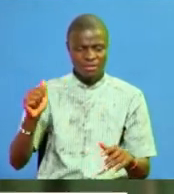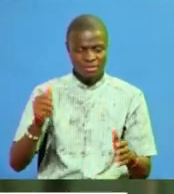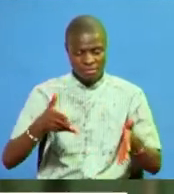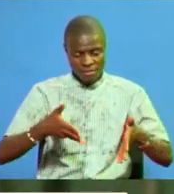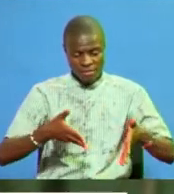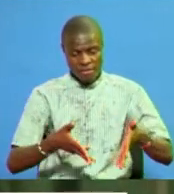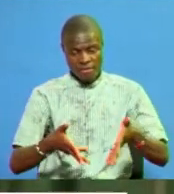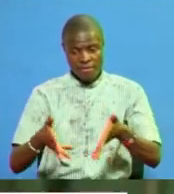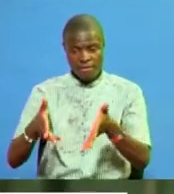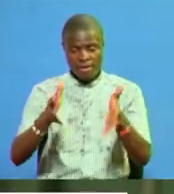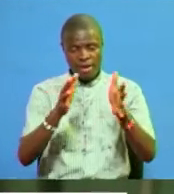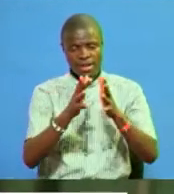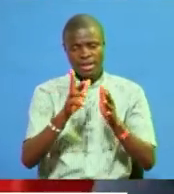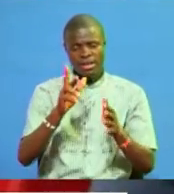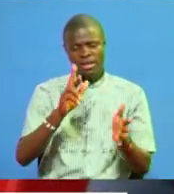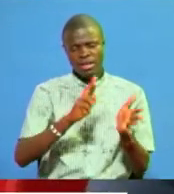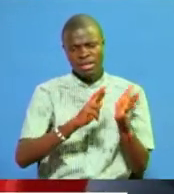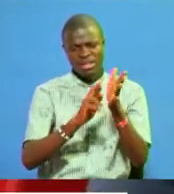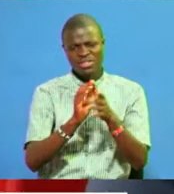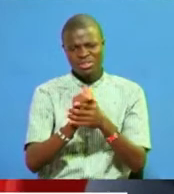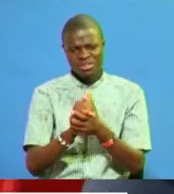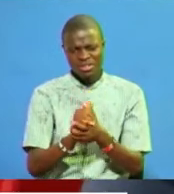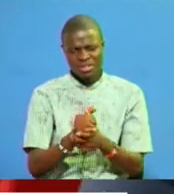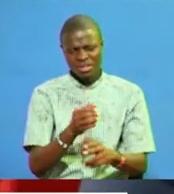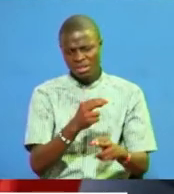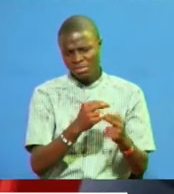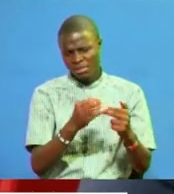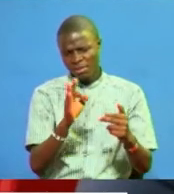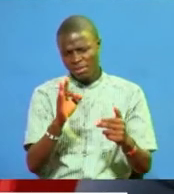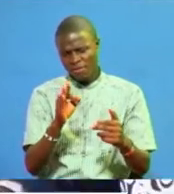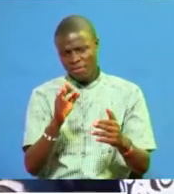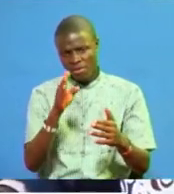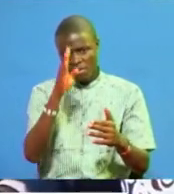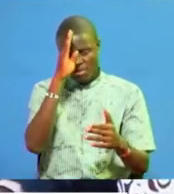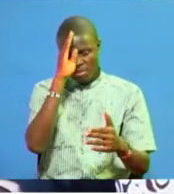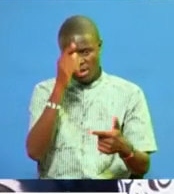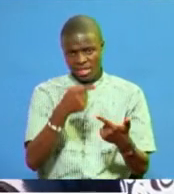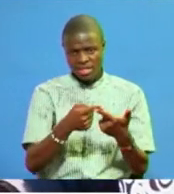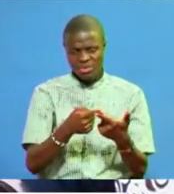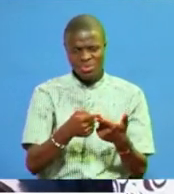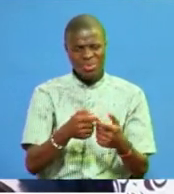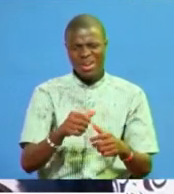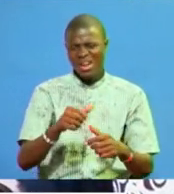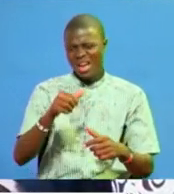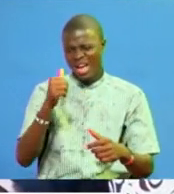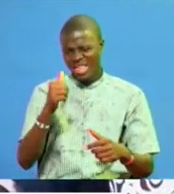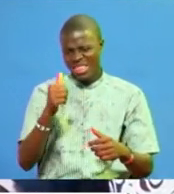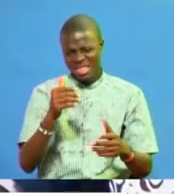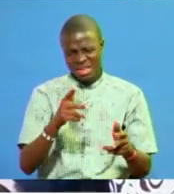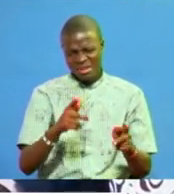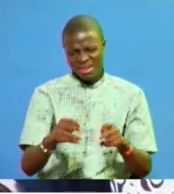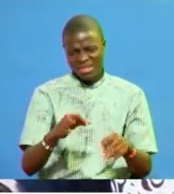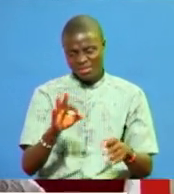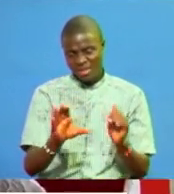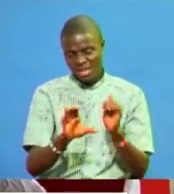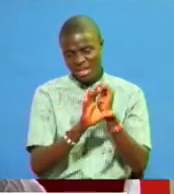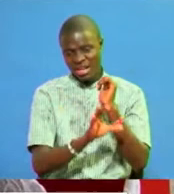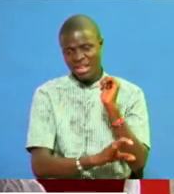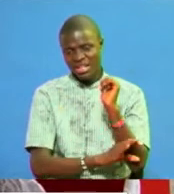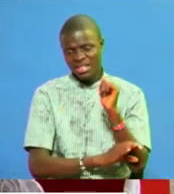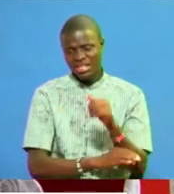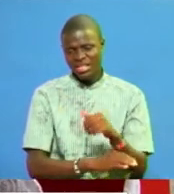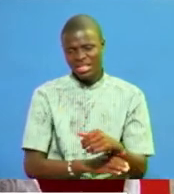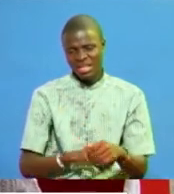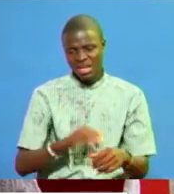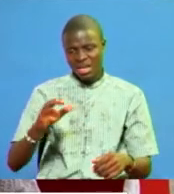of military officers to Kerio Valley and other banditry-prone areas of the country to restore normalcy. The